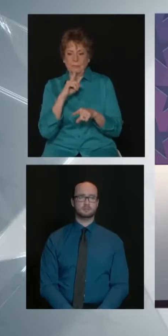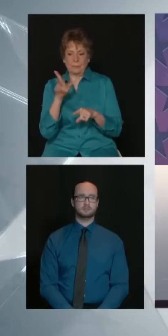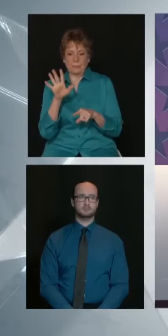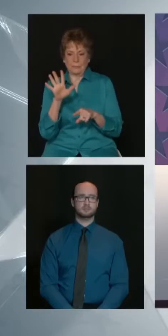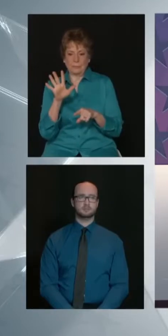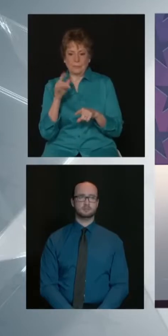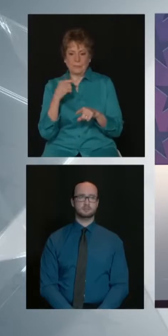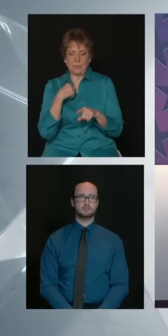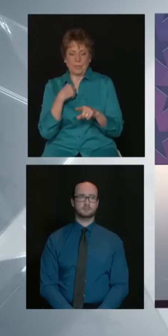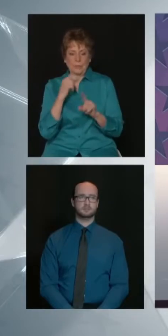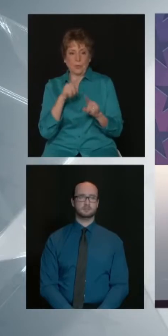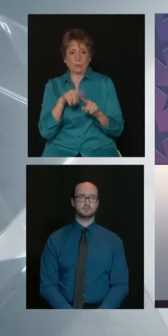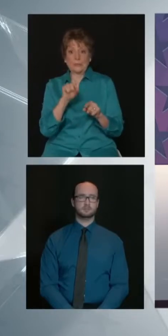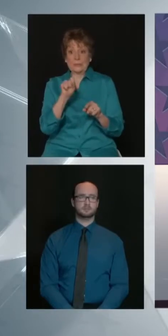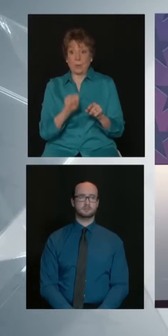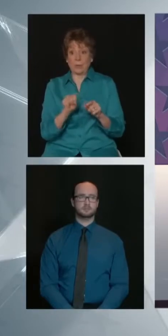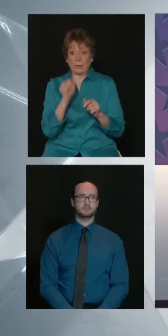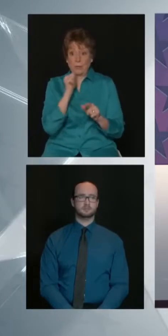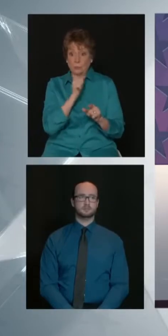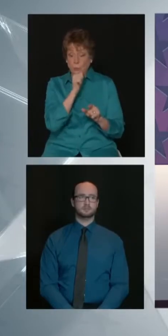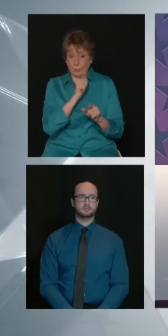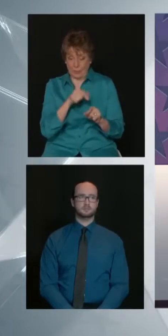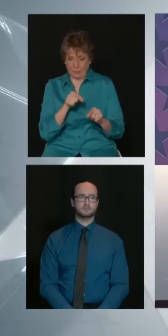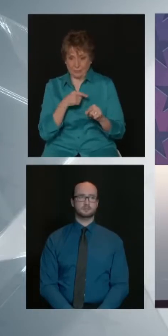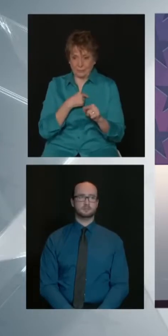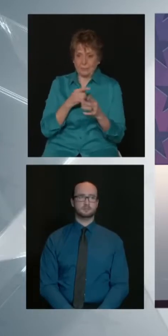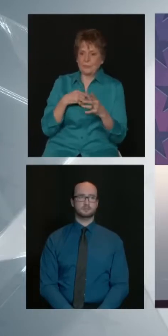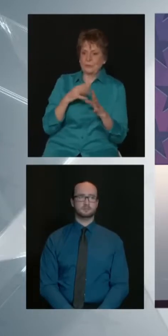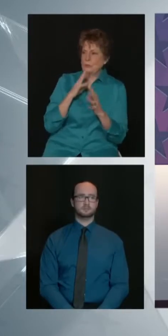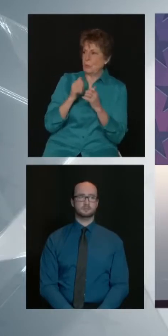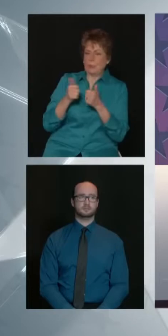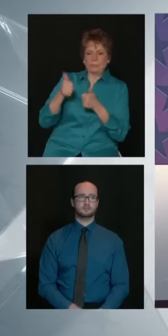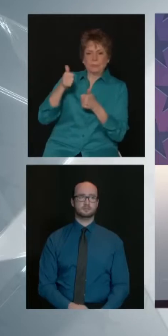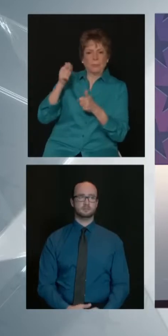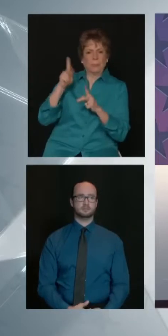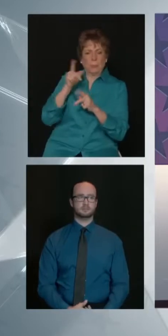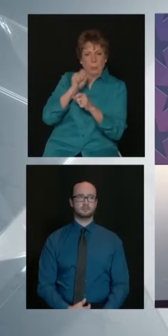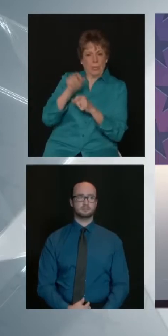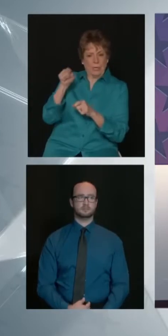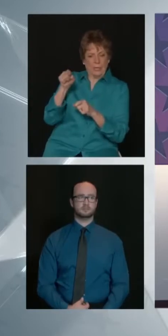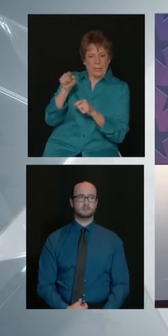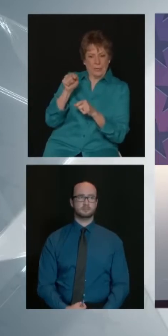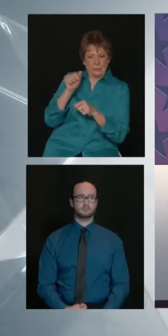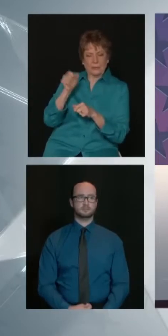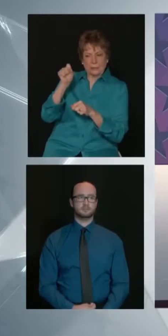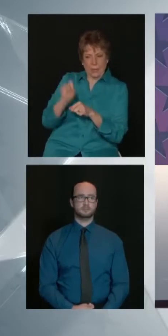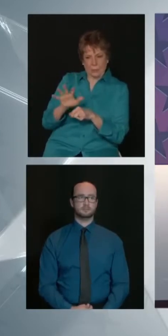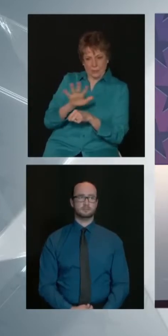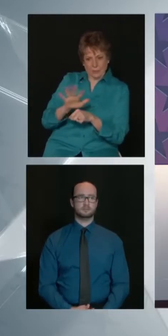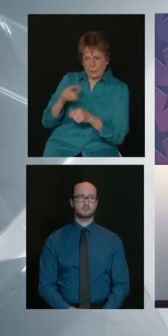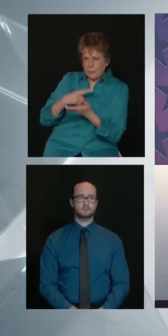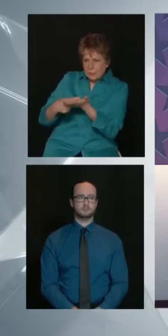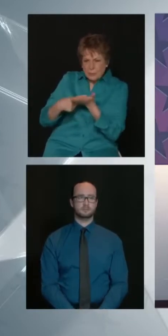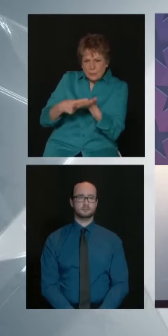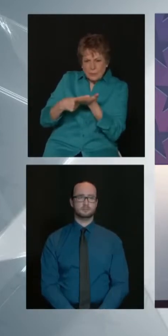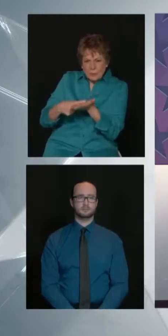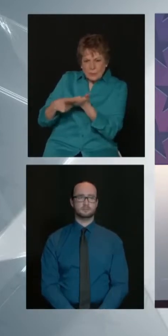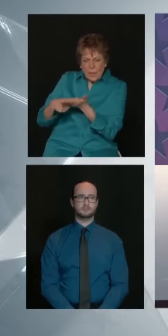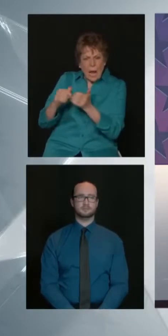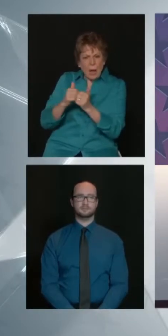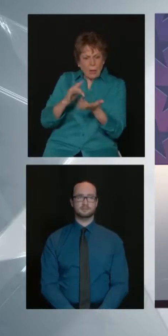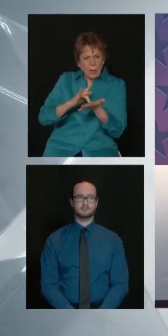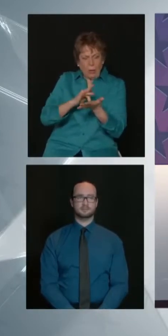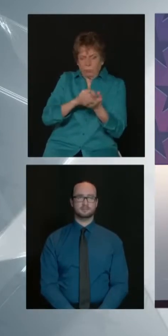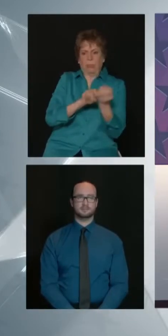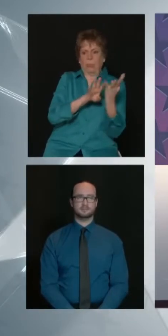Ramirez. And we've talked extensively about this. And we've talked about how this gets smuggled through the ports of entry. Really early in